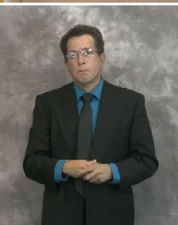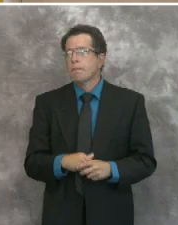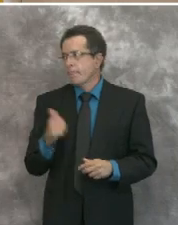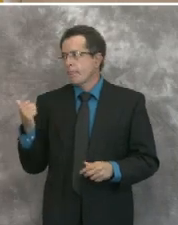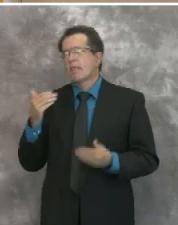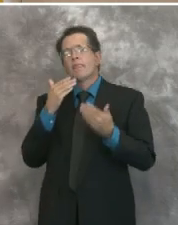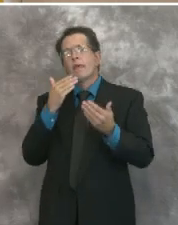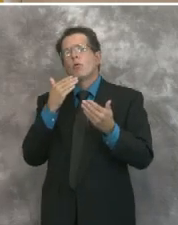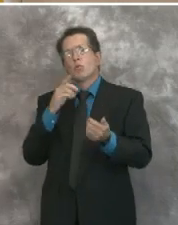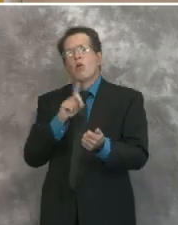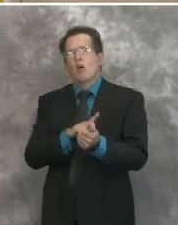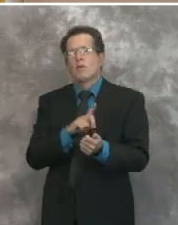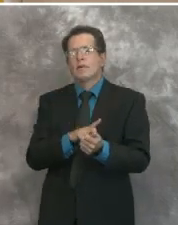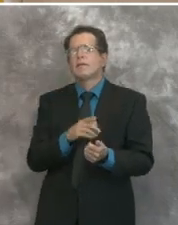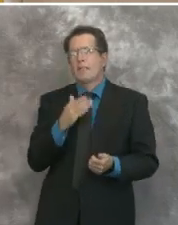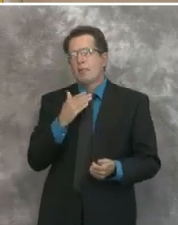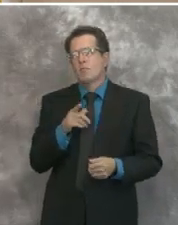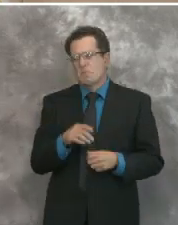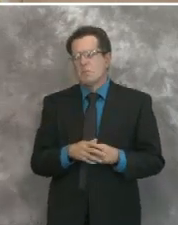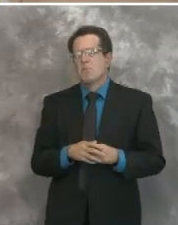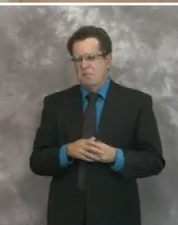Wooten.